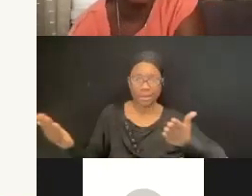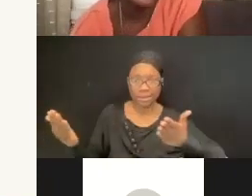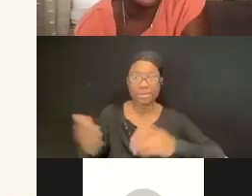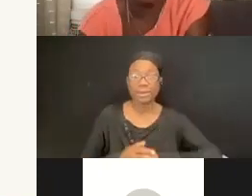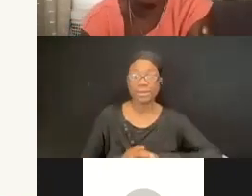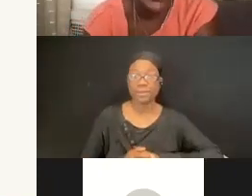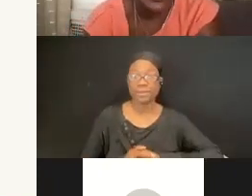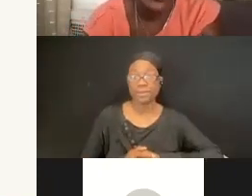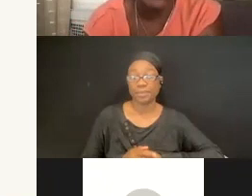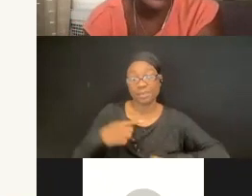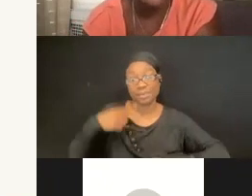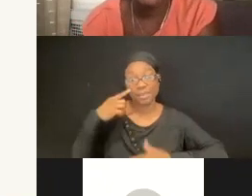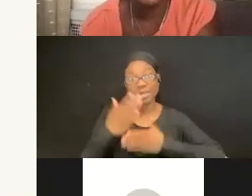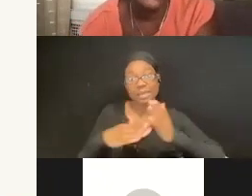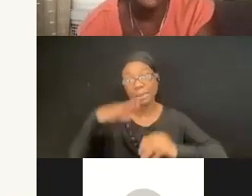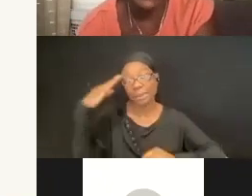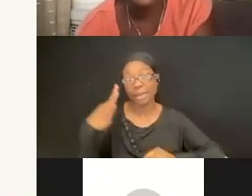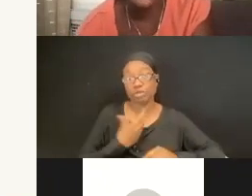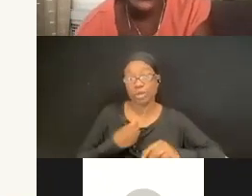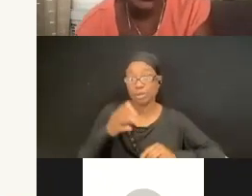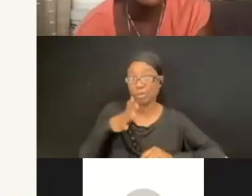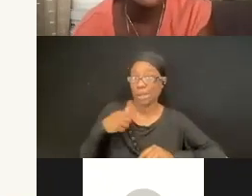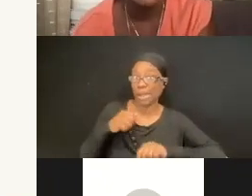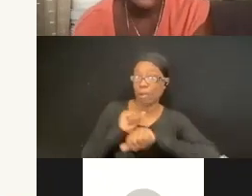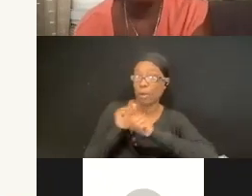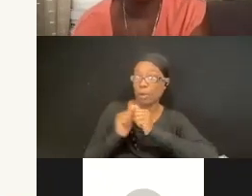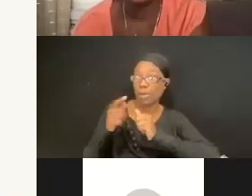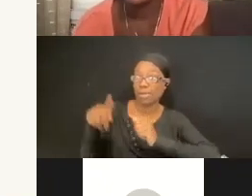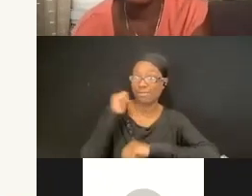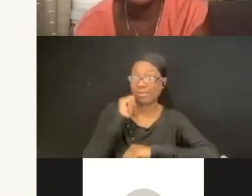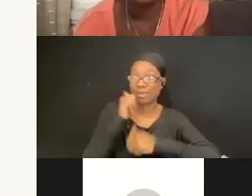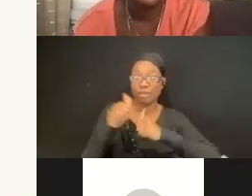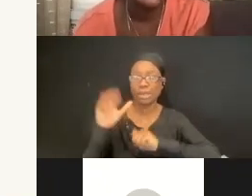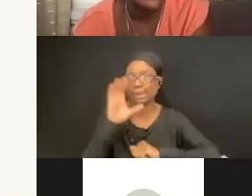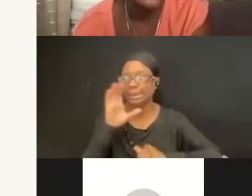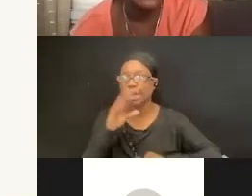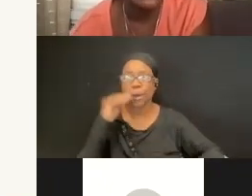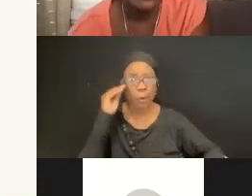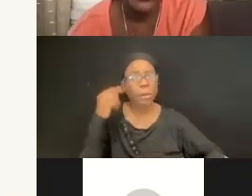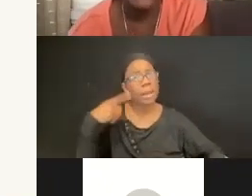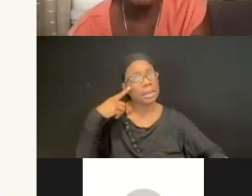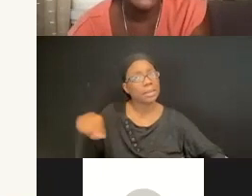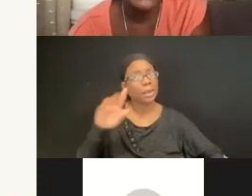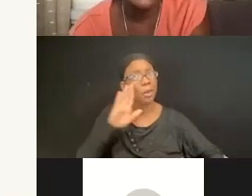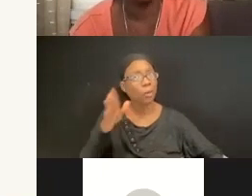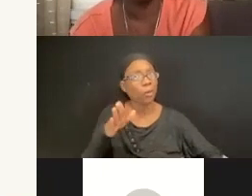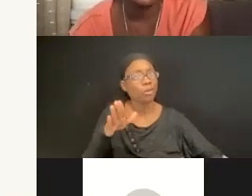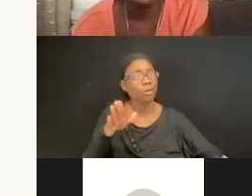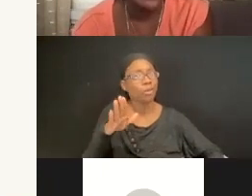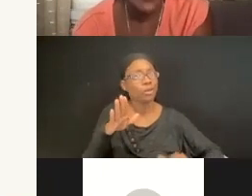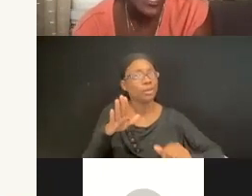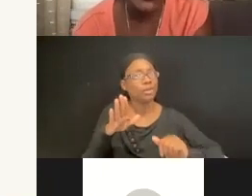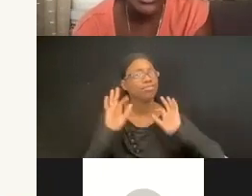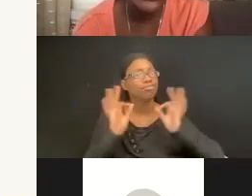some of the Black trans women that I work on a daily basis to house, I imagine that they would choose therapy, and